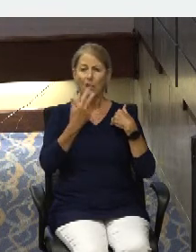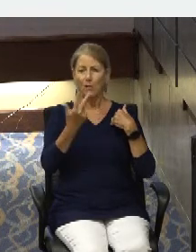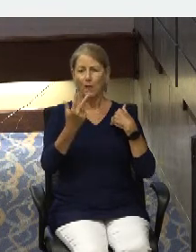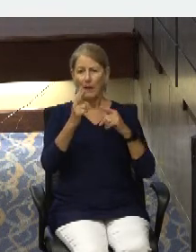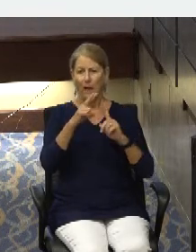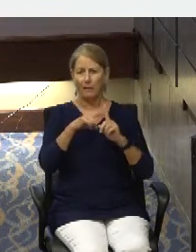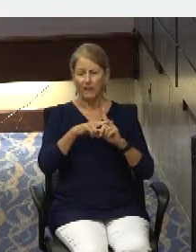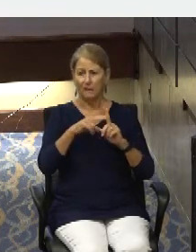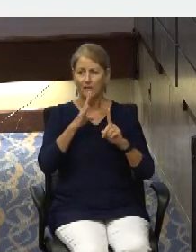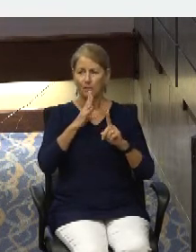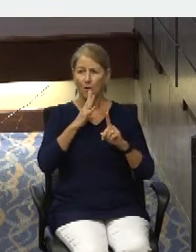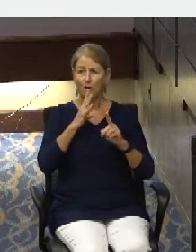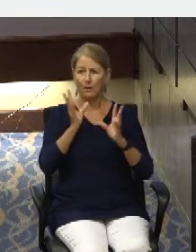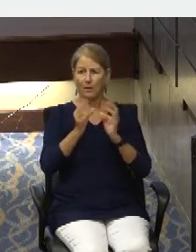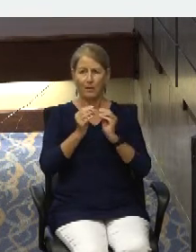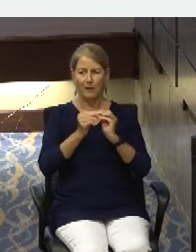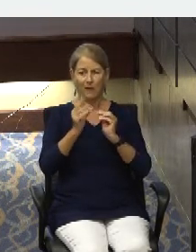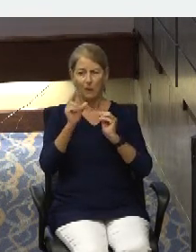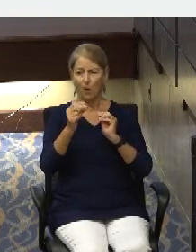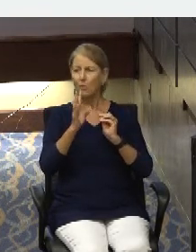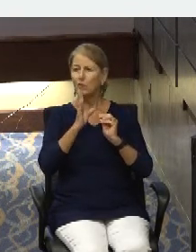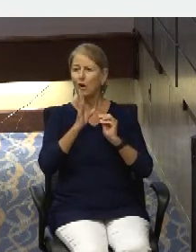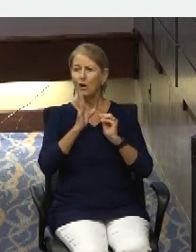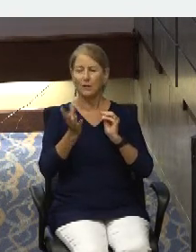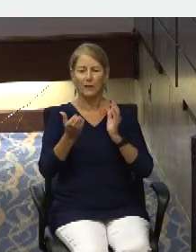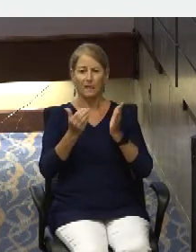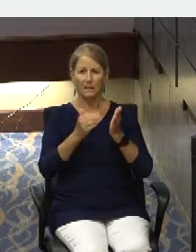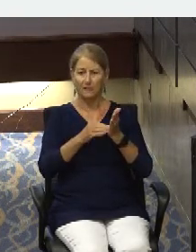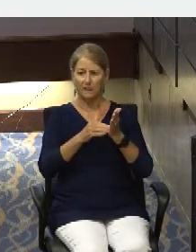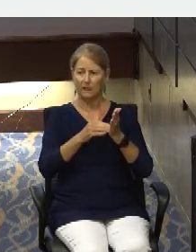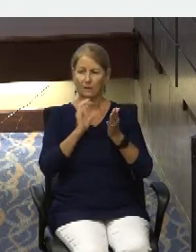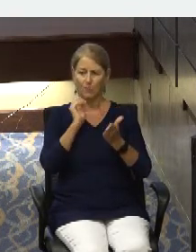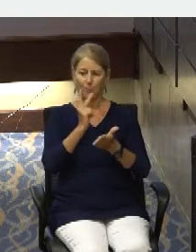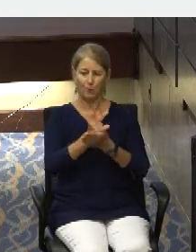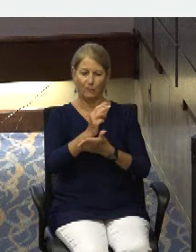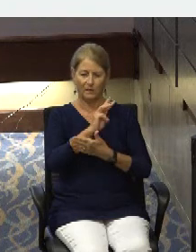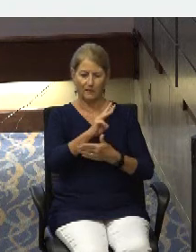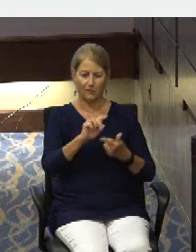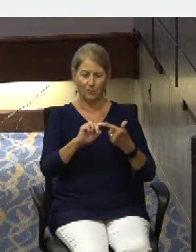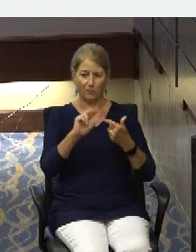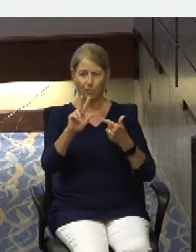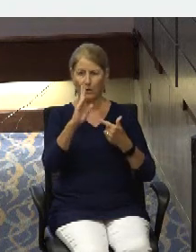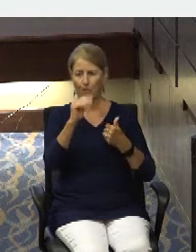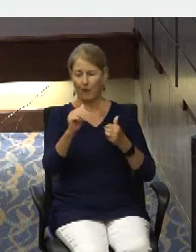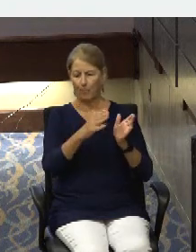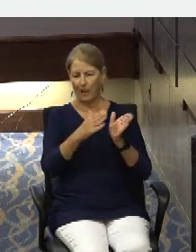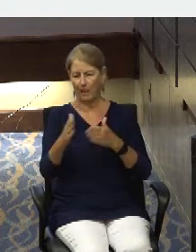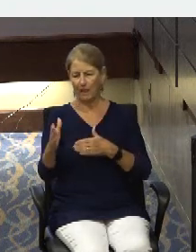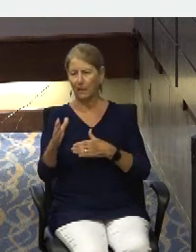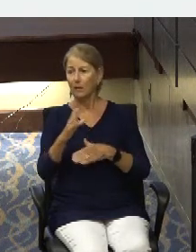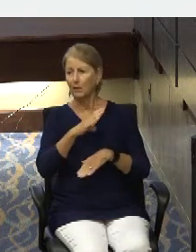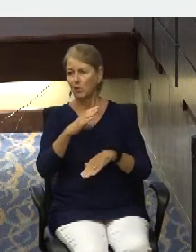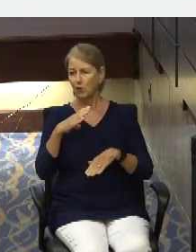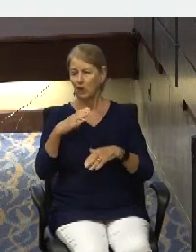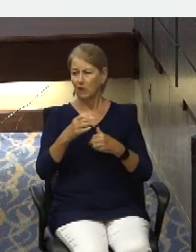at the meeting. No one spoke in opposition, and it was approved 6-3 by Plan Commission.